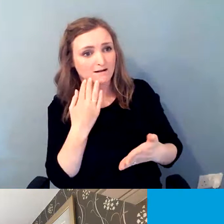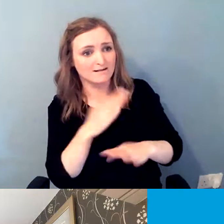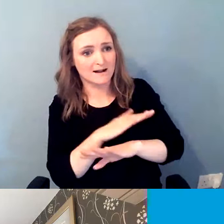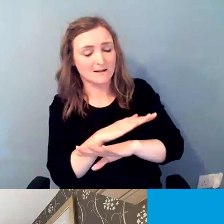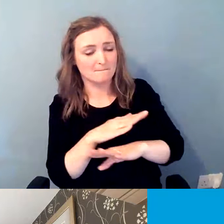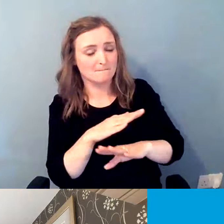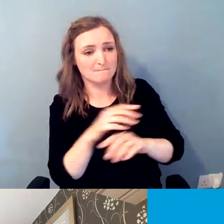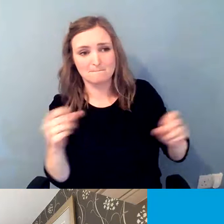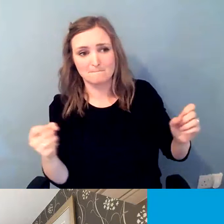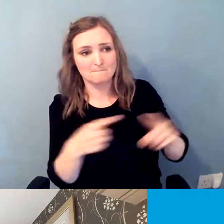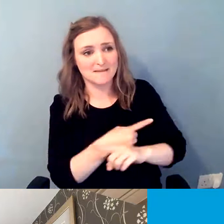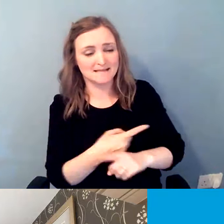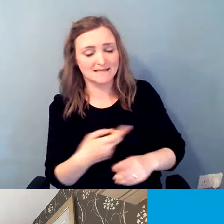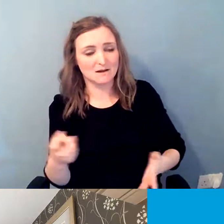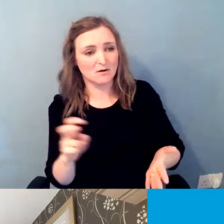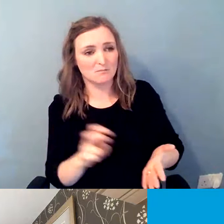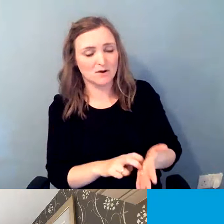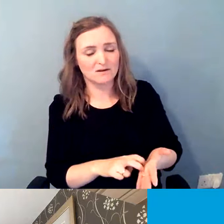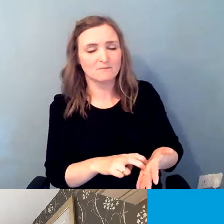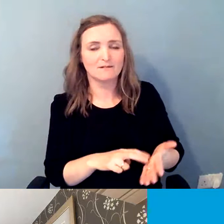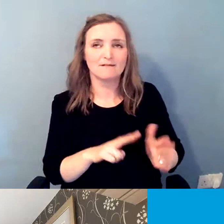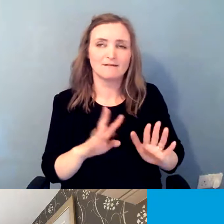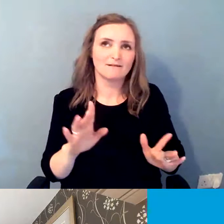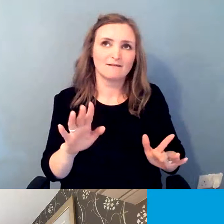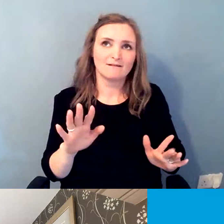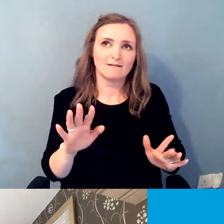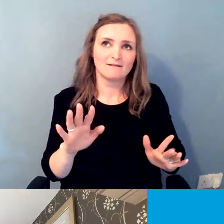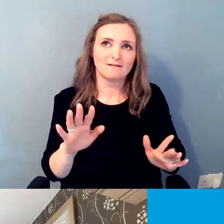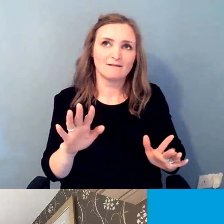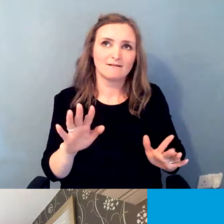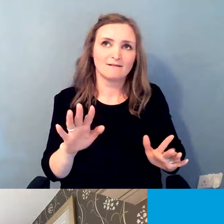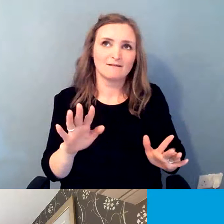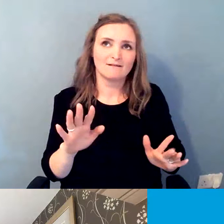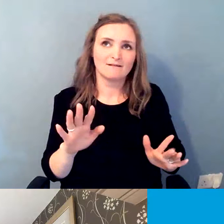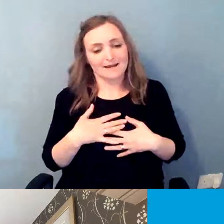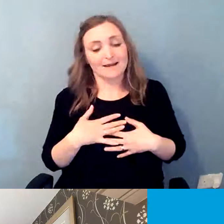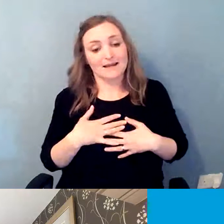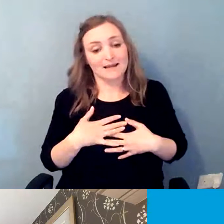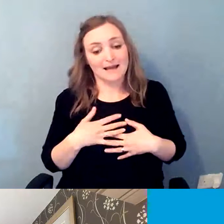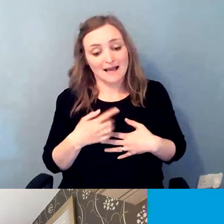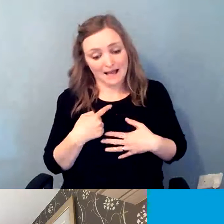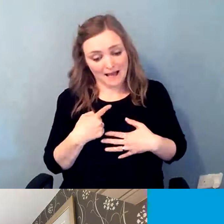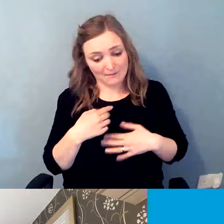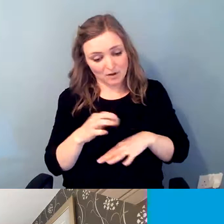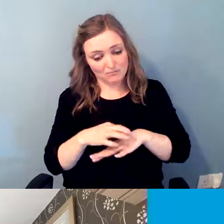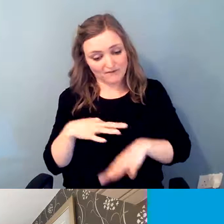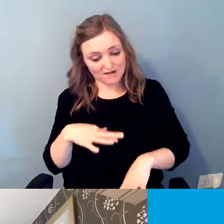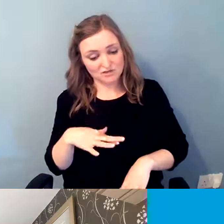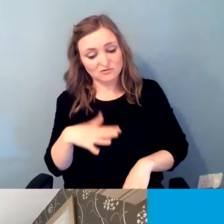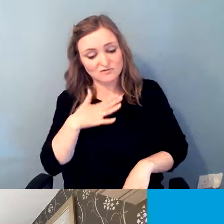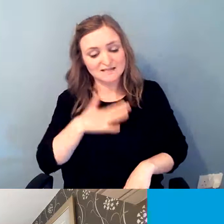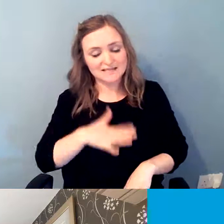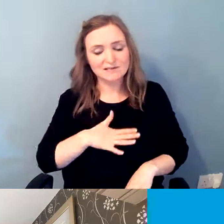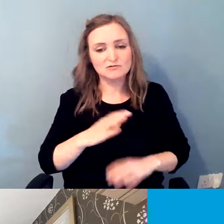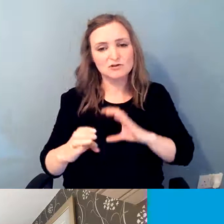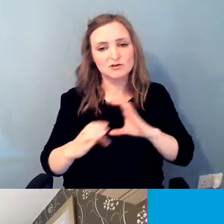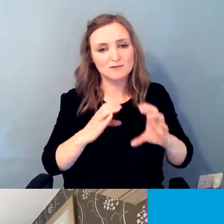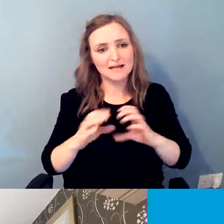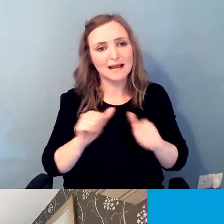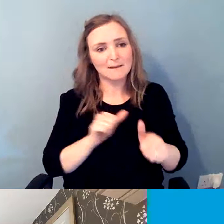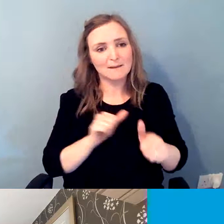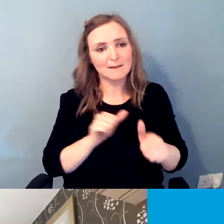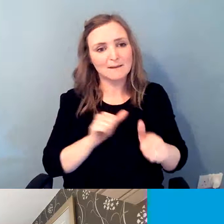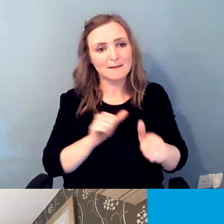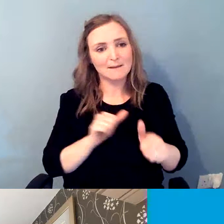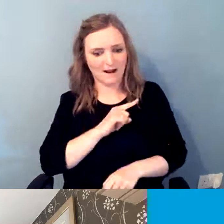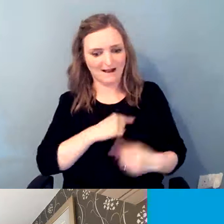think that as a professional, I can see that we have to communicate better with patients. So particularly when it